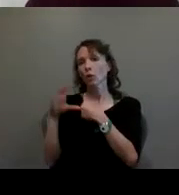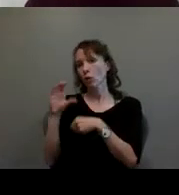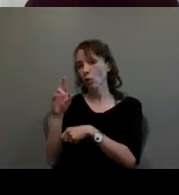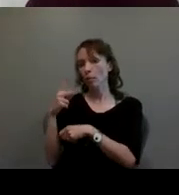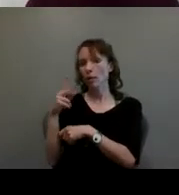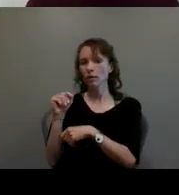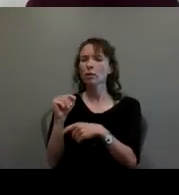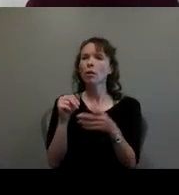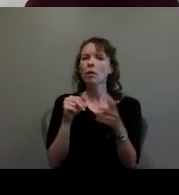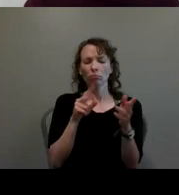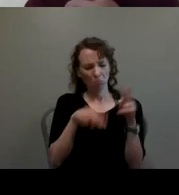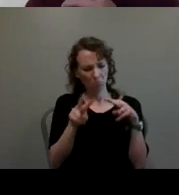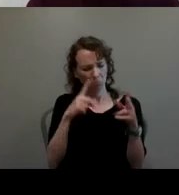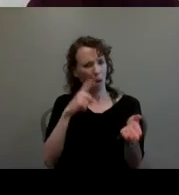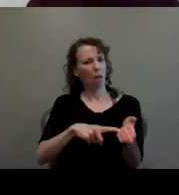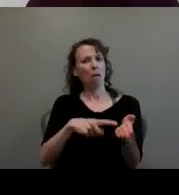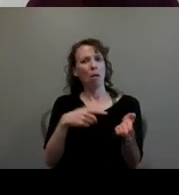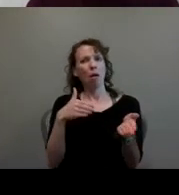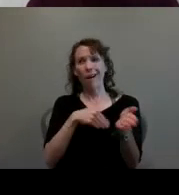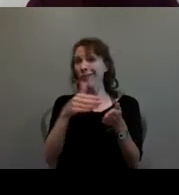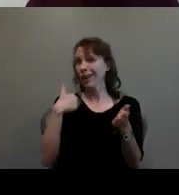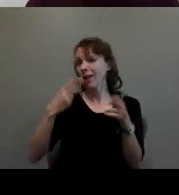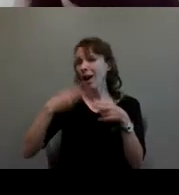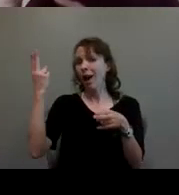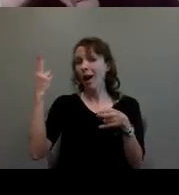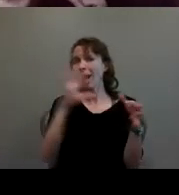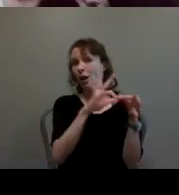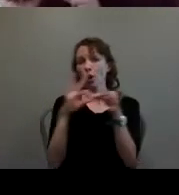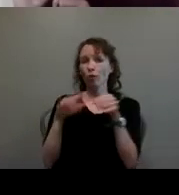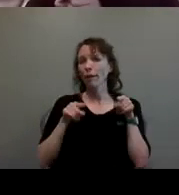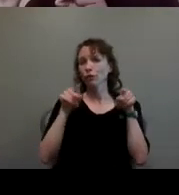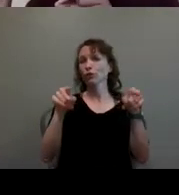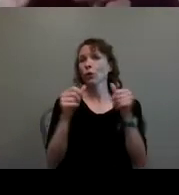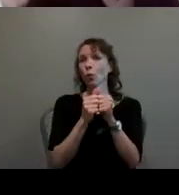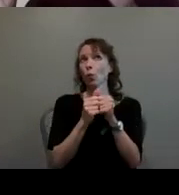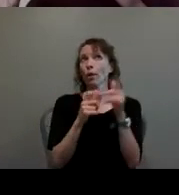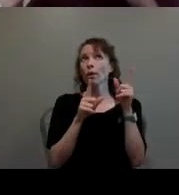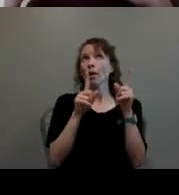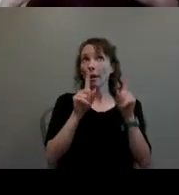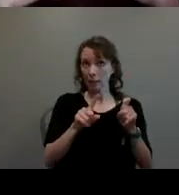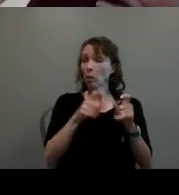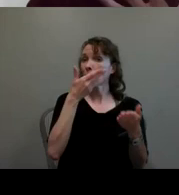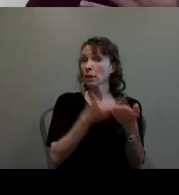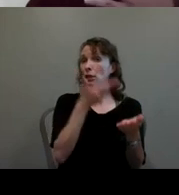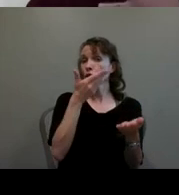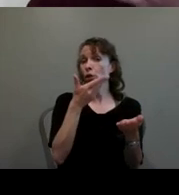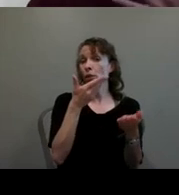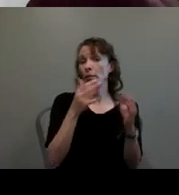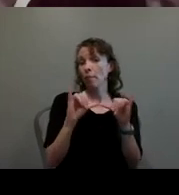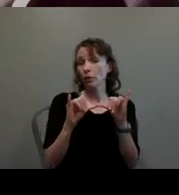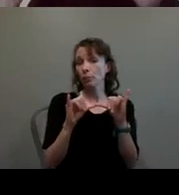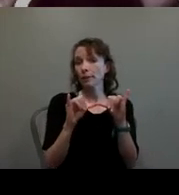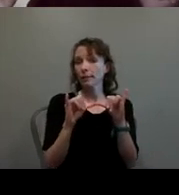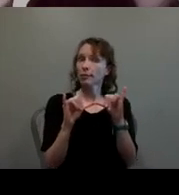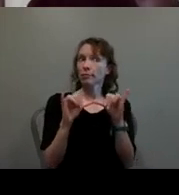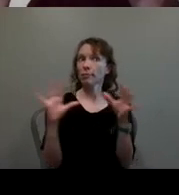in many cases, fairly high correlation with experimentally determined measurements of fitness.